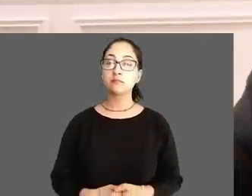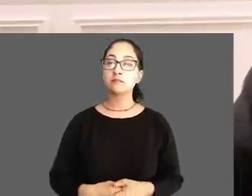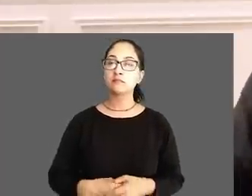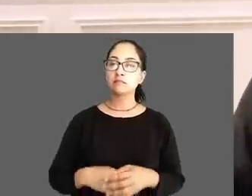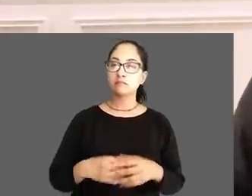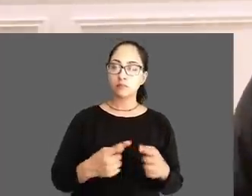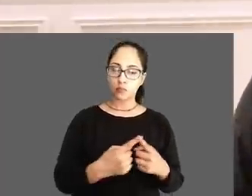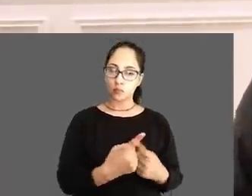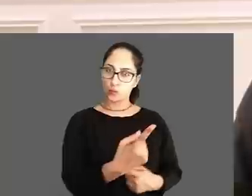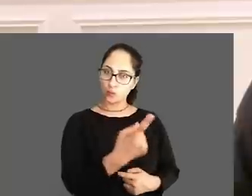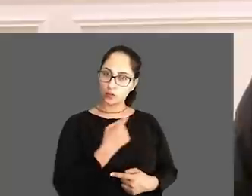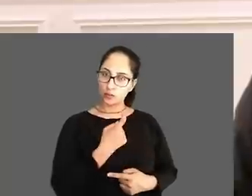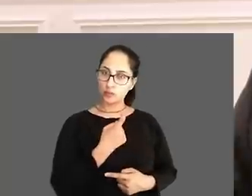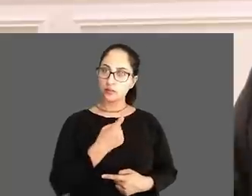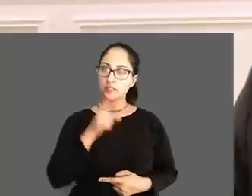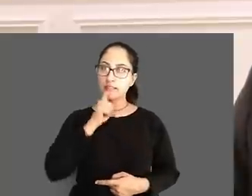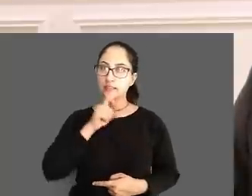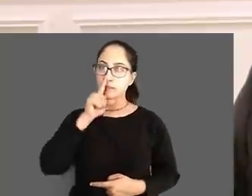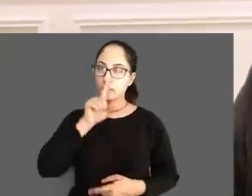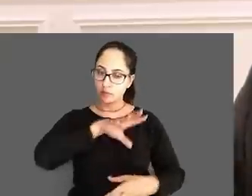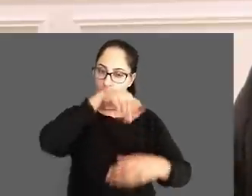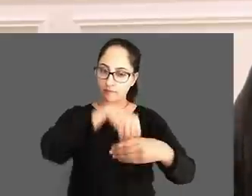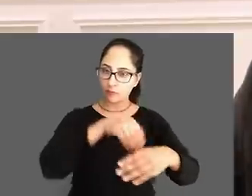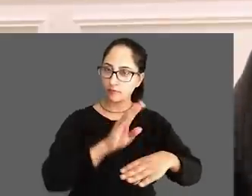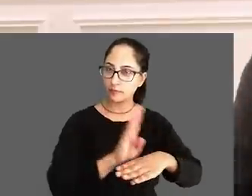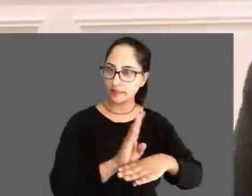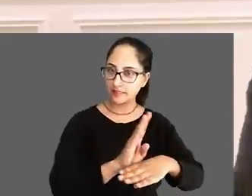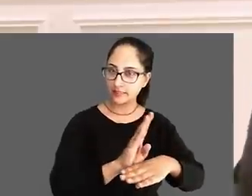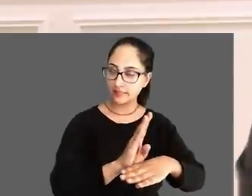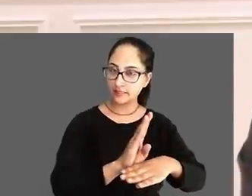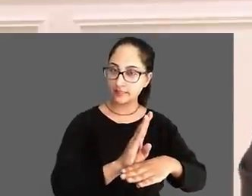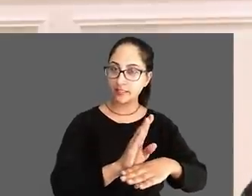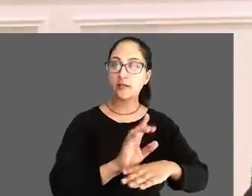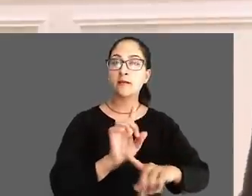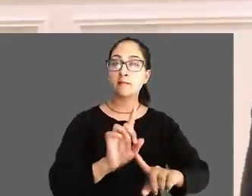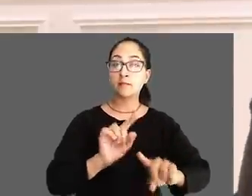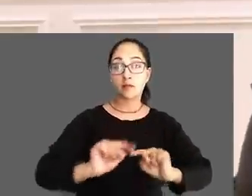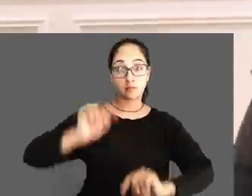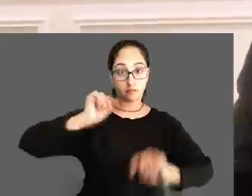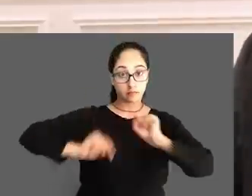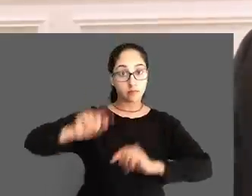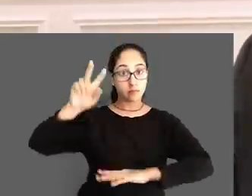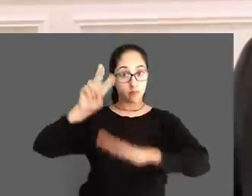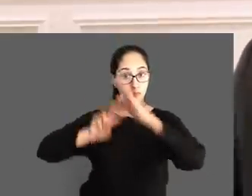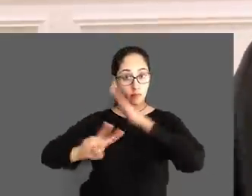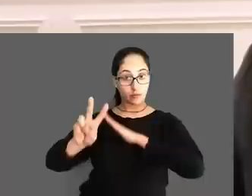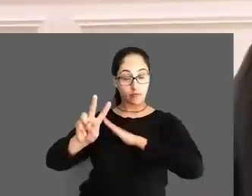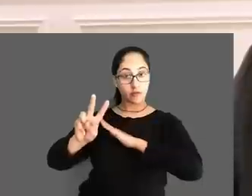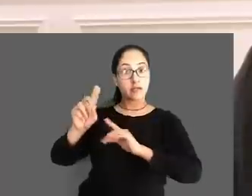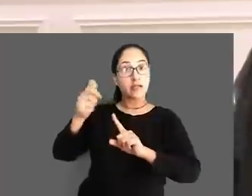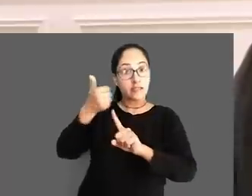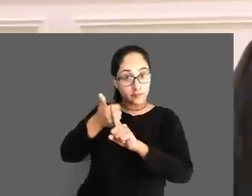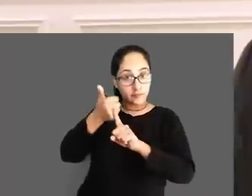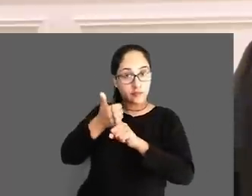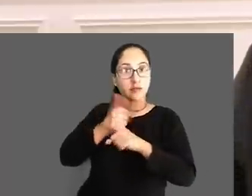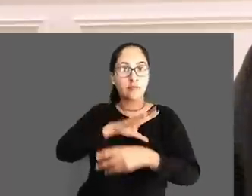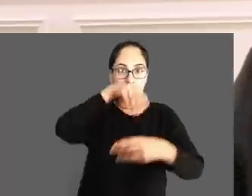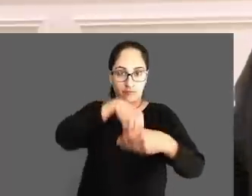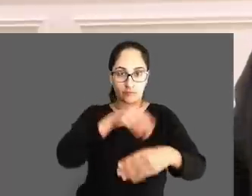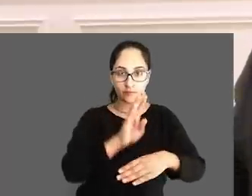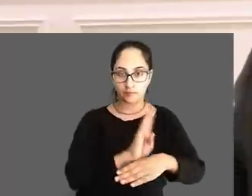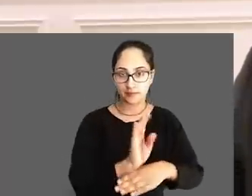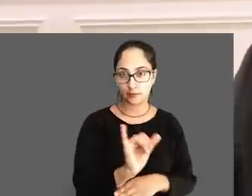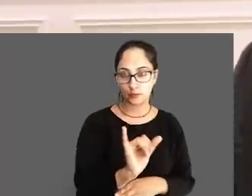the way that money is earned, the way that these businesses are carried out. And by that, I mean in ethical